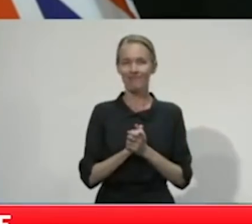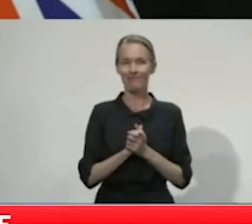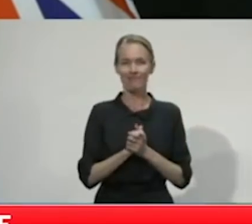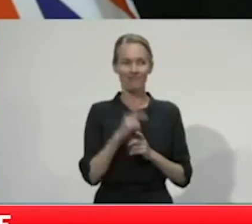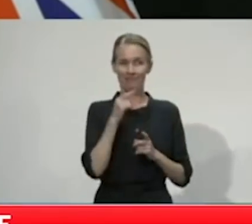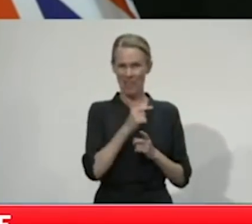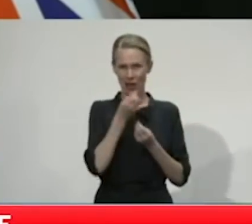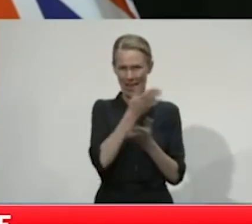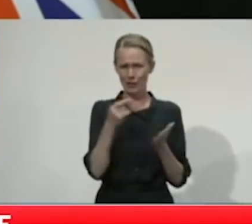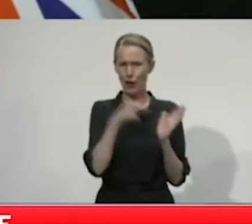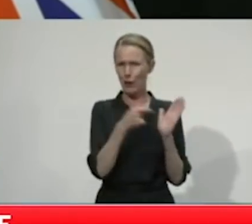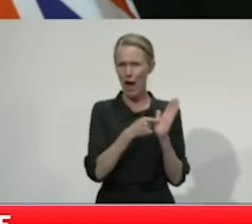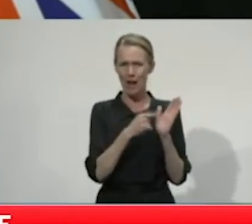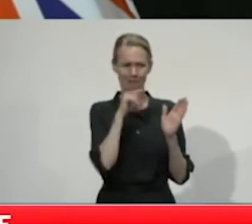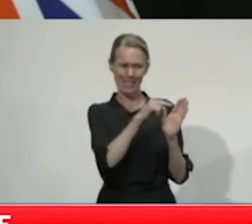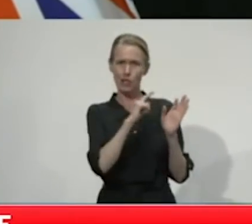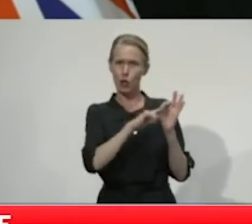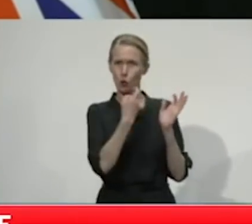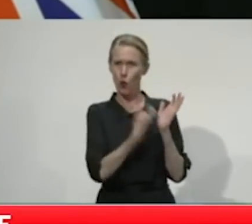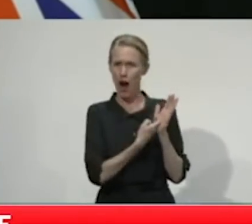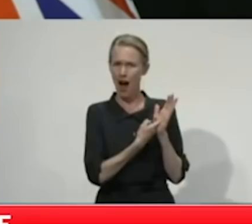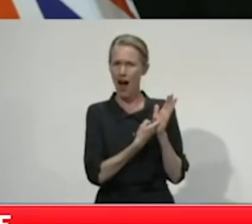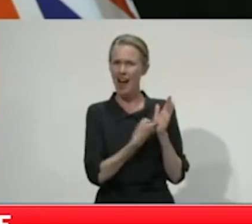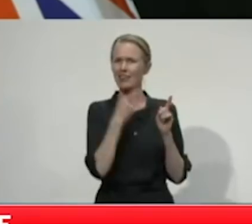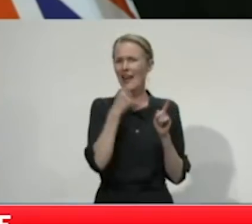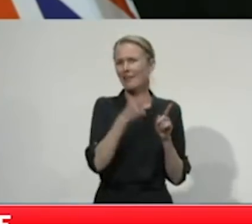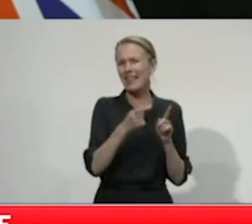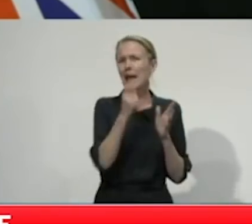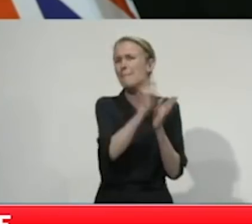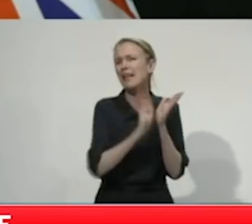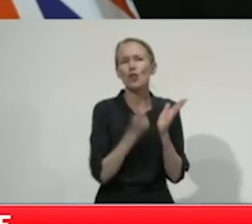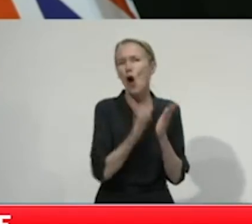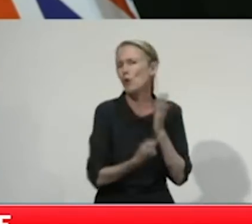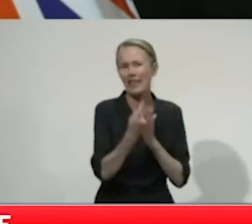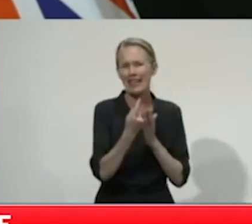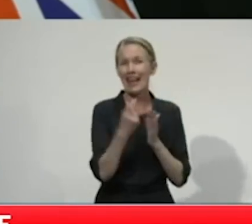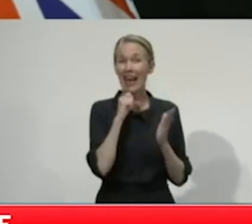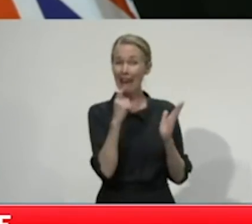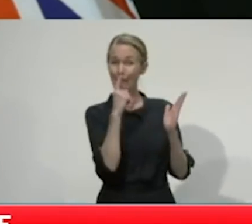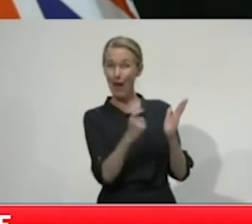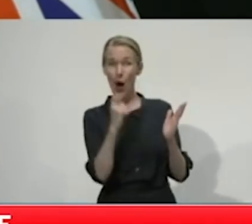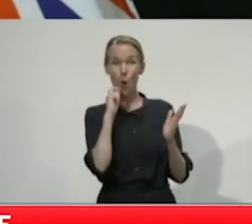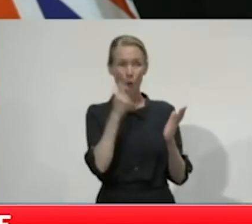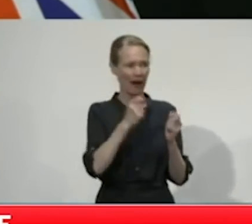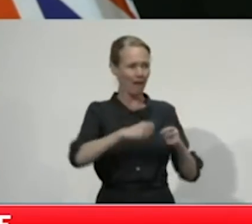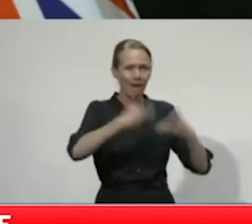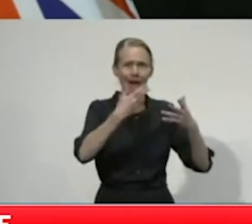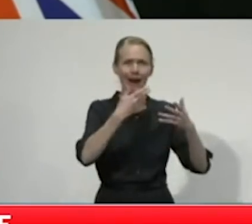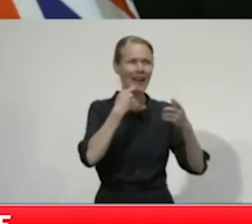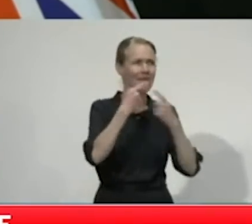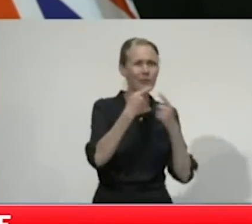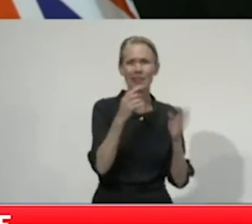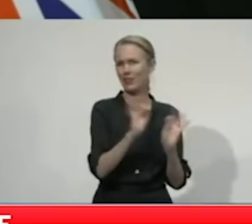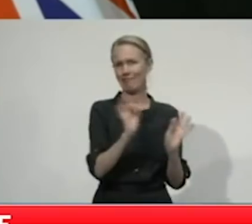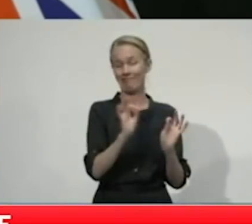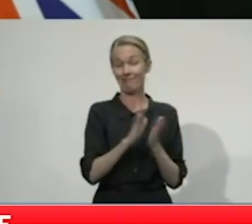real QR code. It won't take you anywhere or let you know that you have been here today. So I would encourage Kiwis to